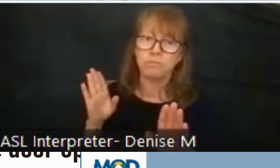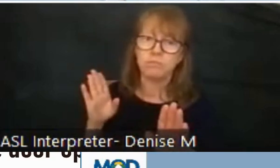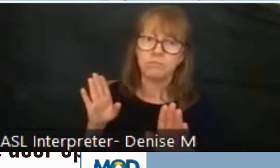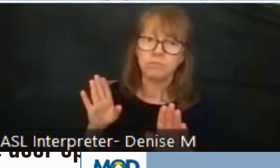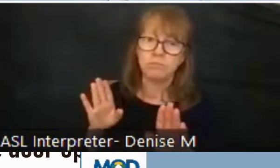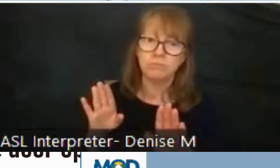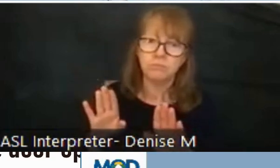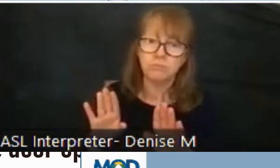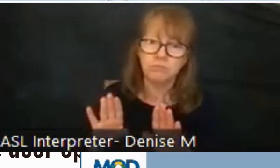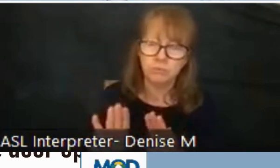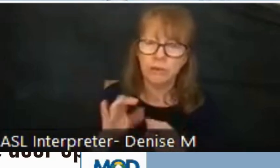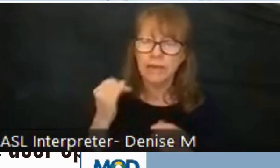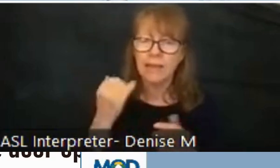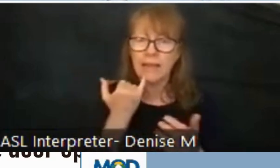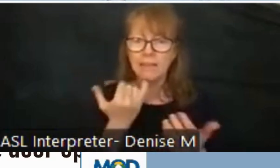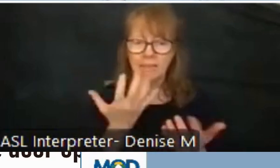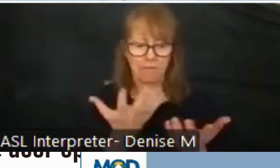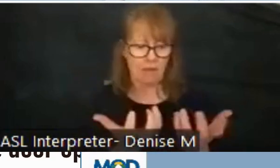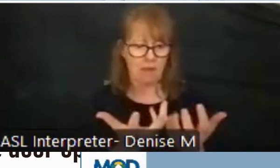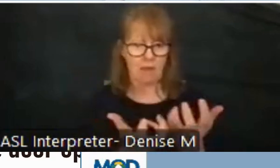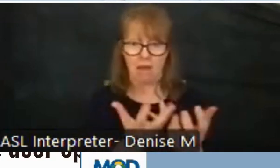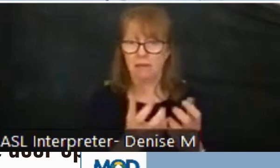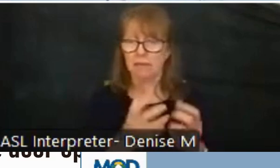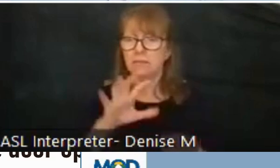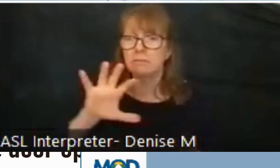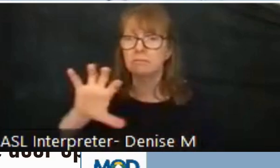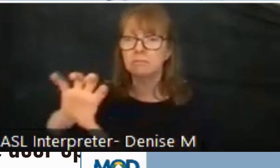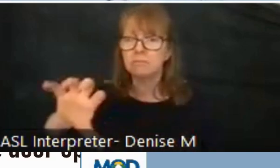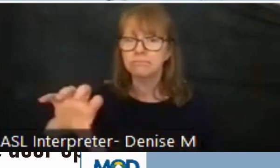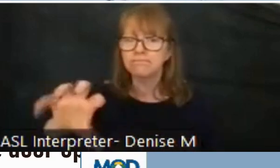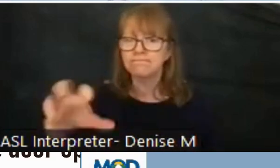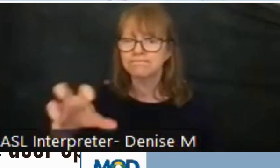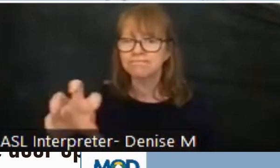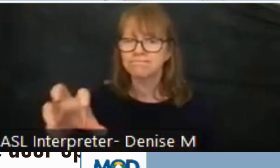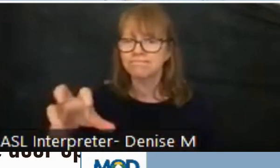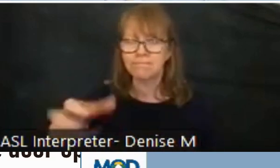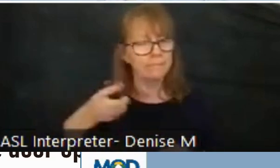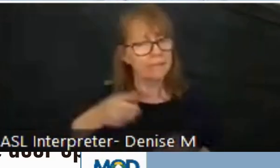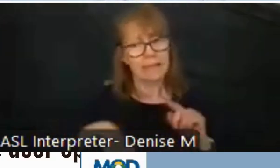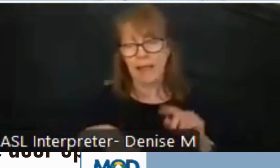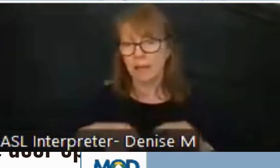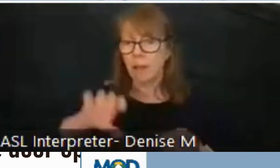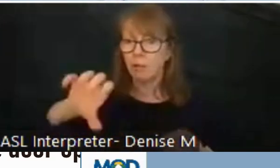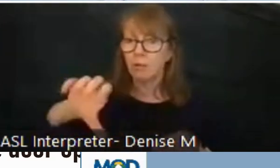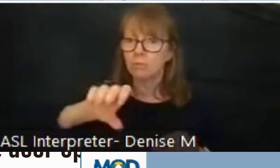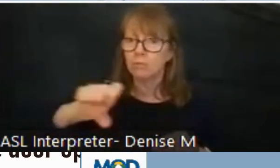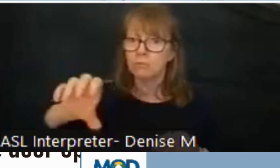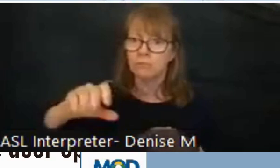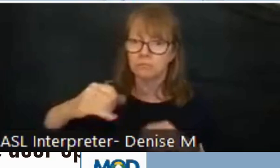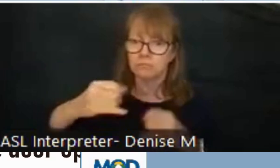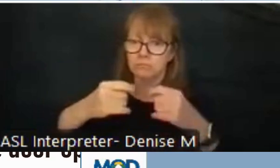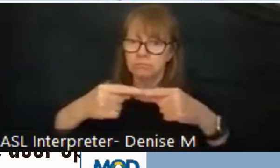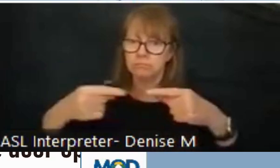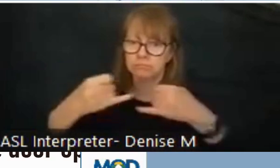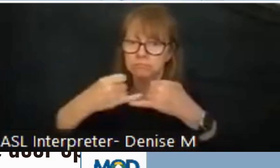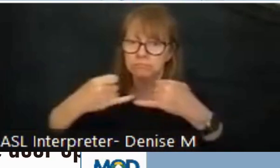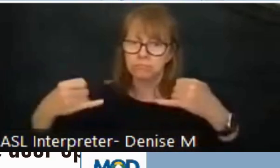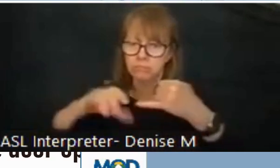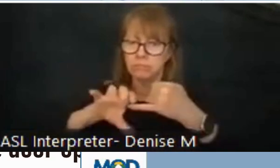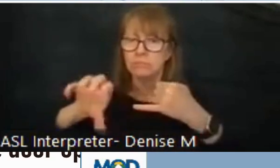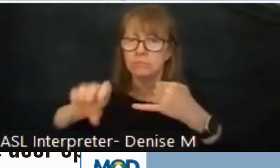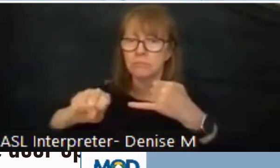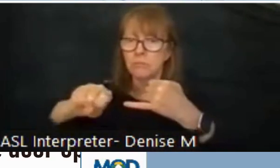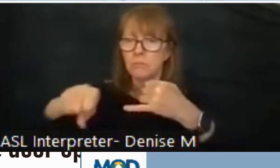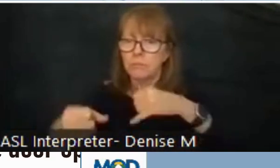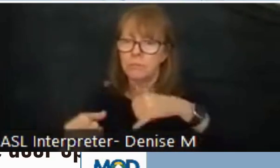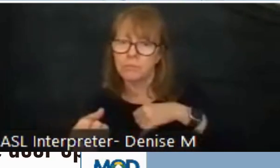be hard for me to turn, but a lever could work fine. Or finally, if I can't turn my wrist